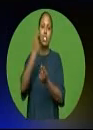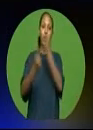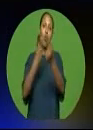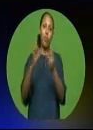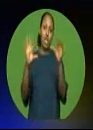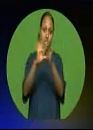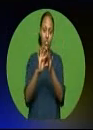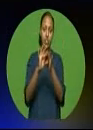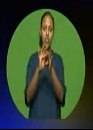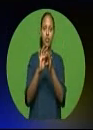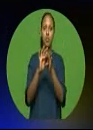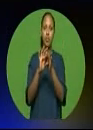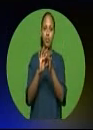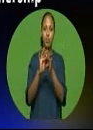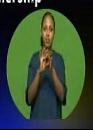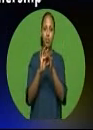corporation.